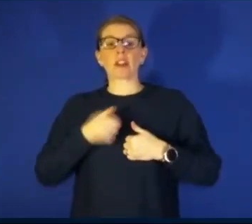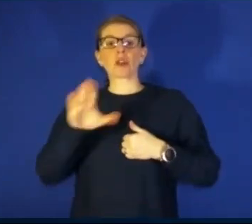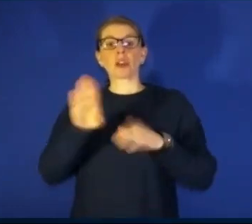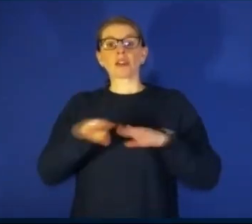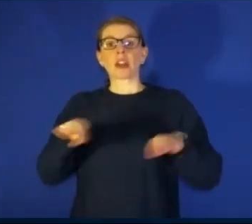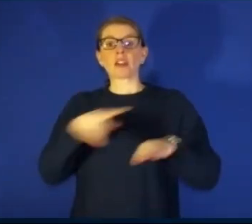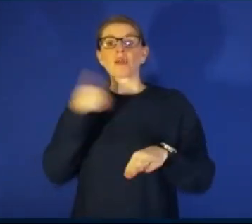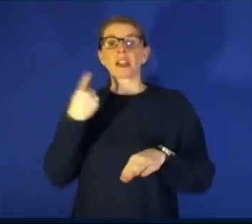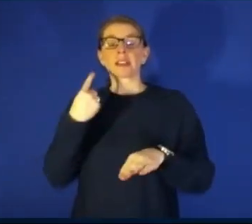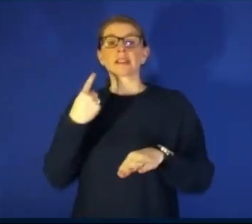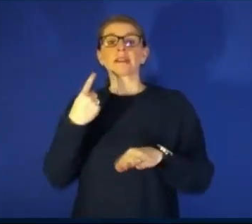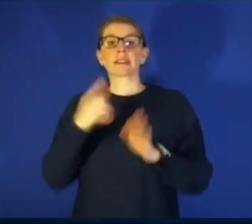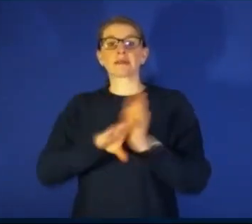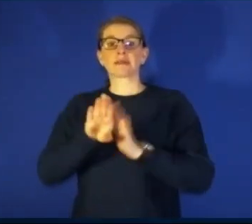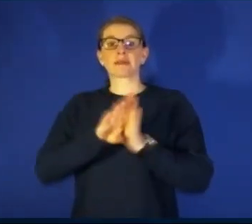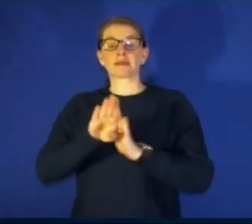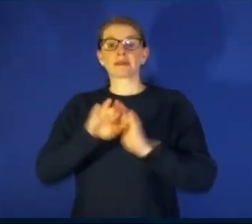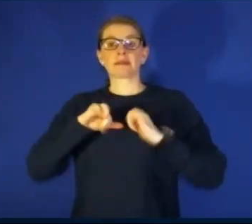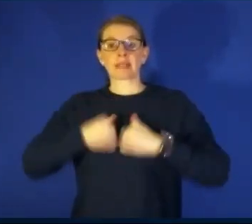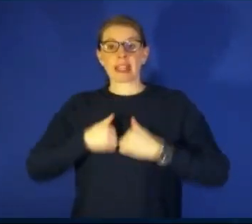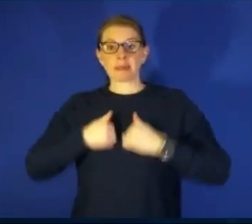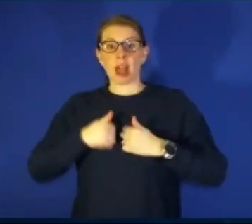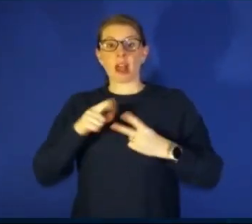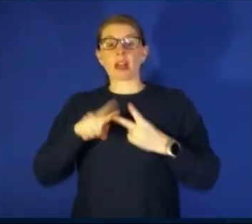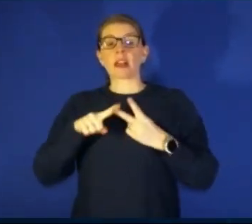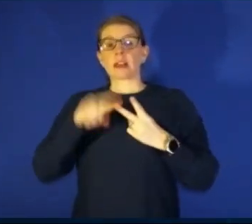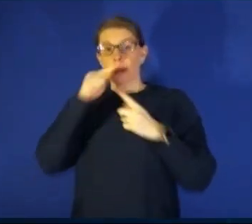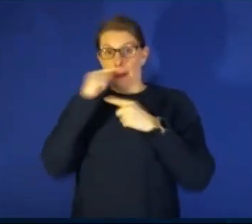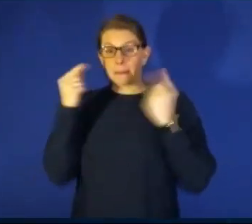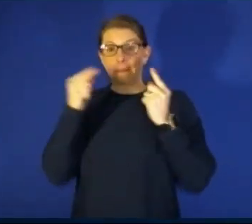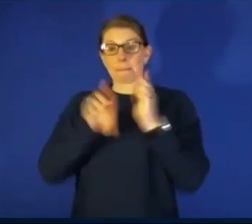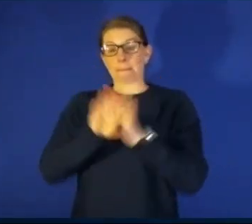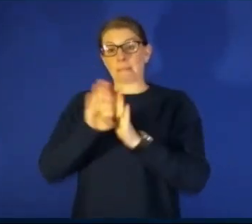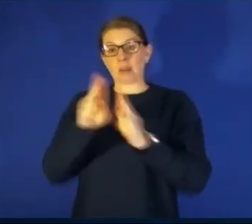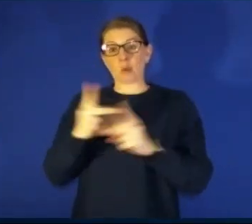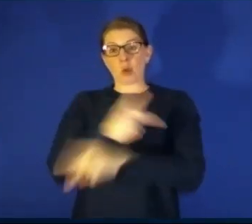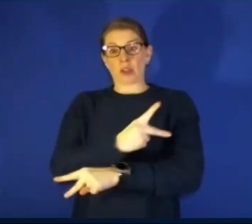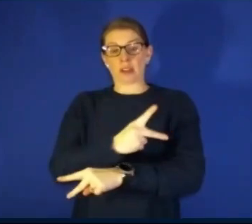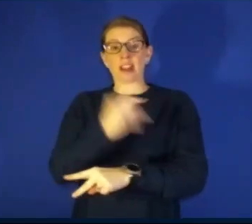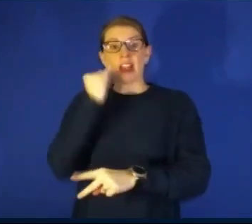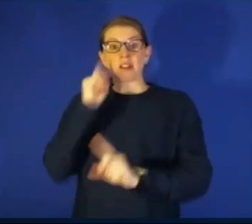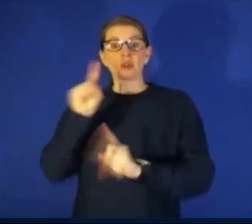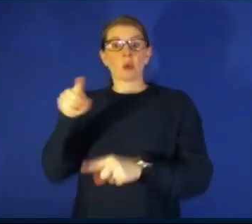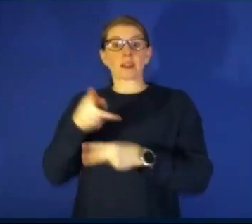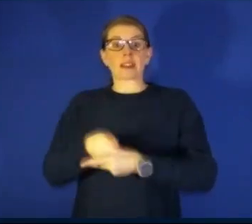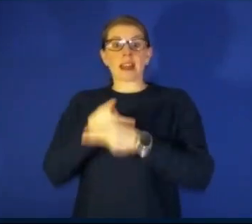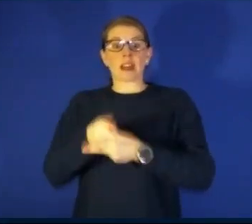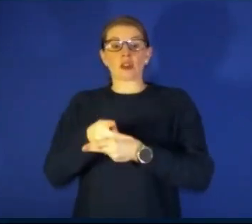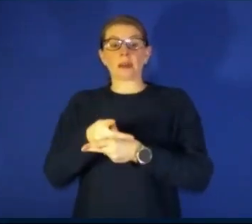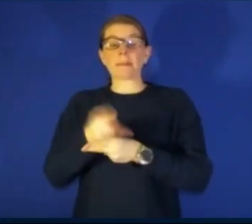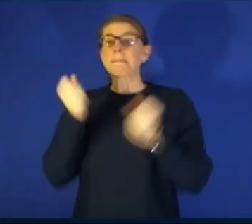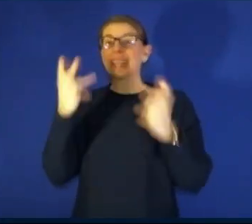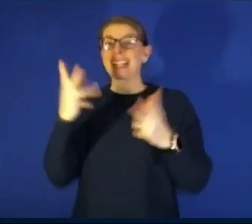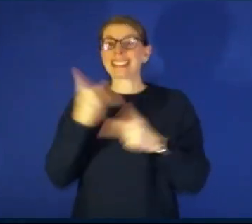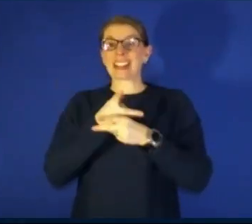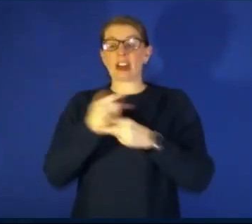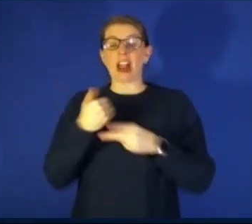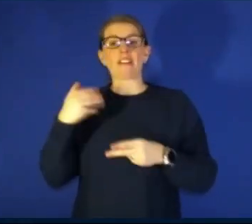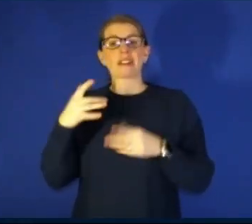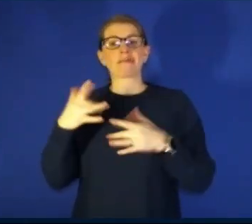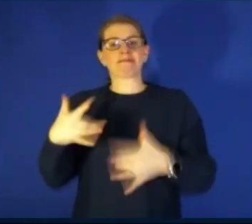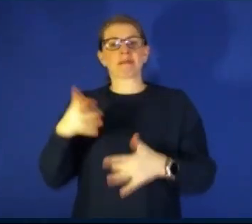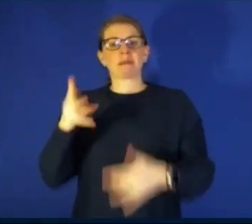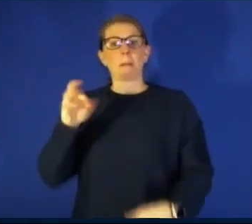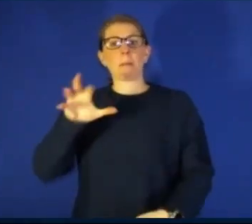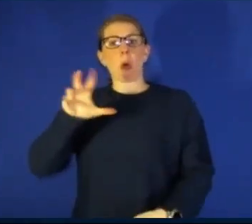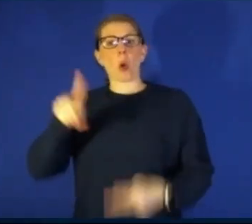and asthma could increase if they go to daycare. The American Society for Microbiology found many daycares have common molds and yeast